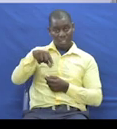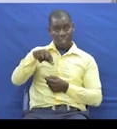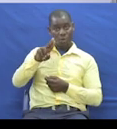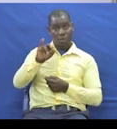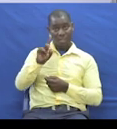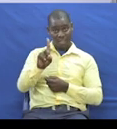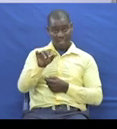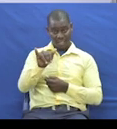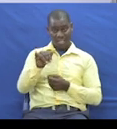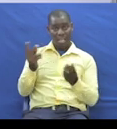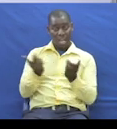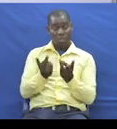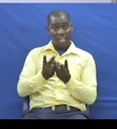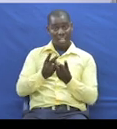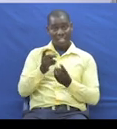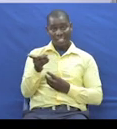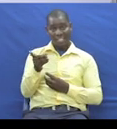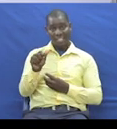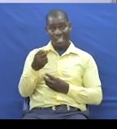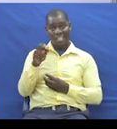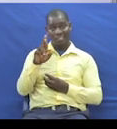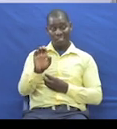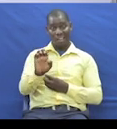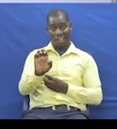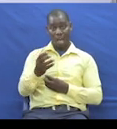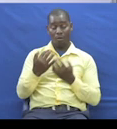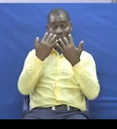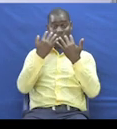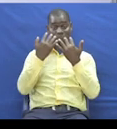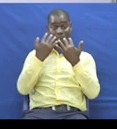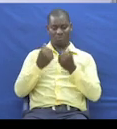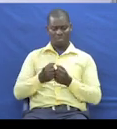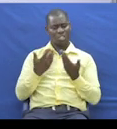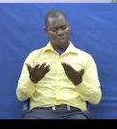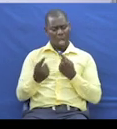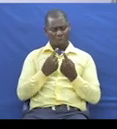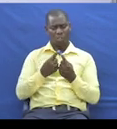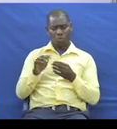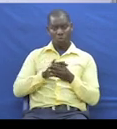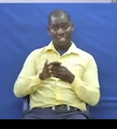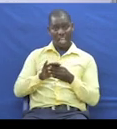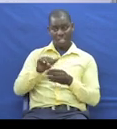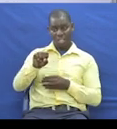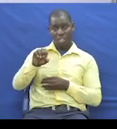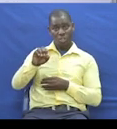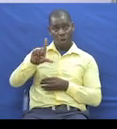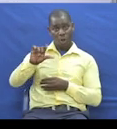gaseous state. But all the states that we are having, whether you are saying about a solid, it is made up with the